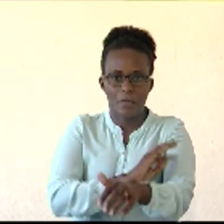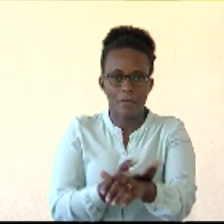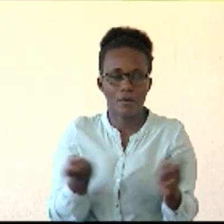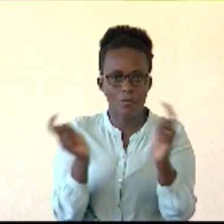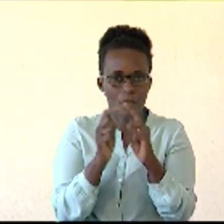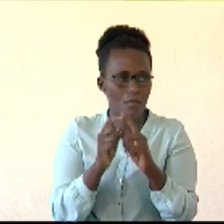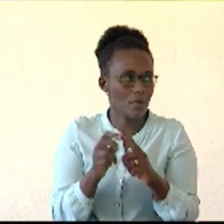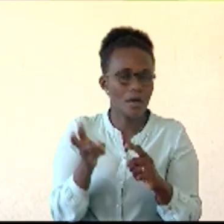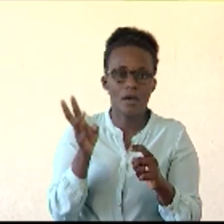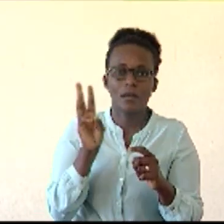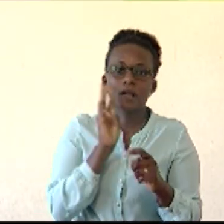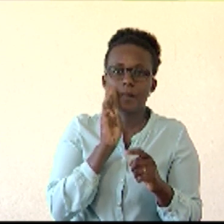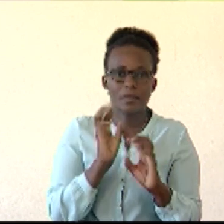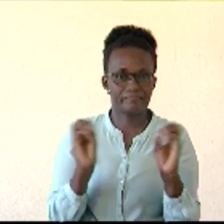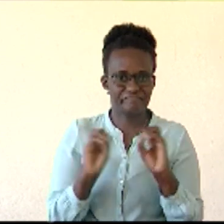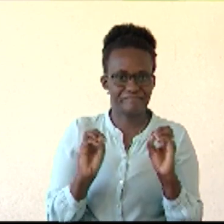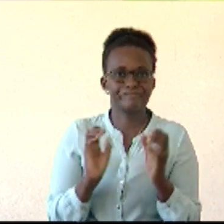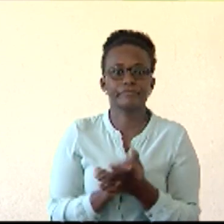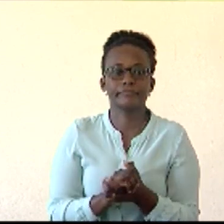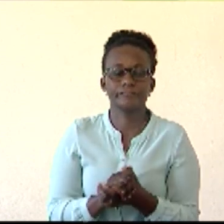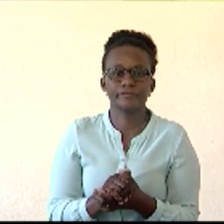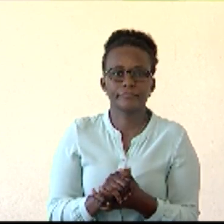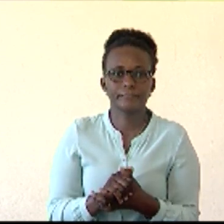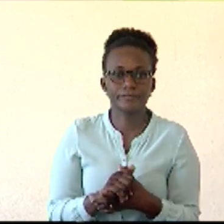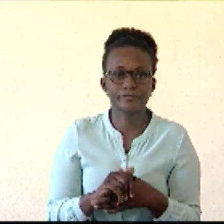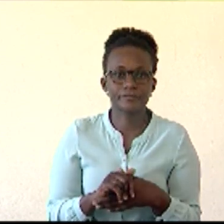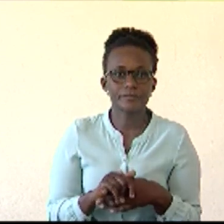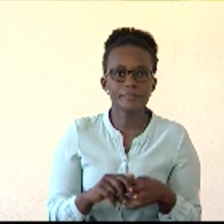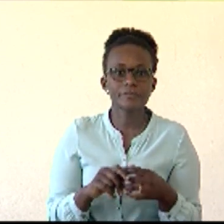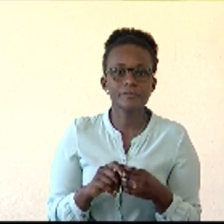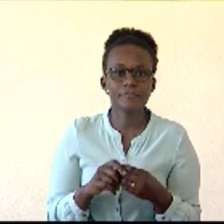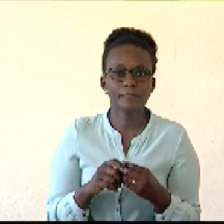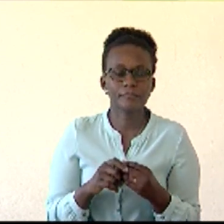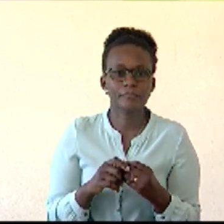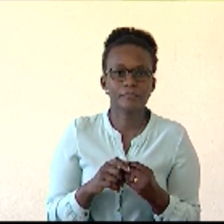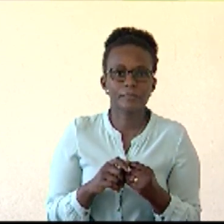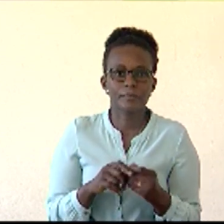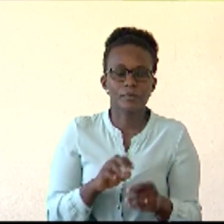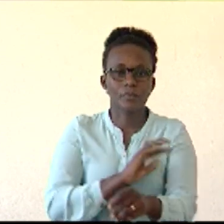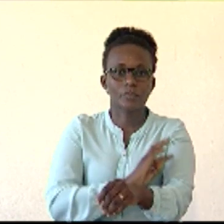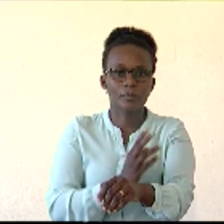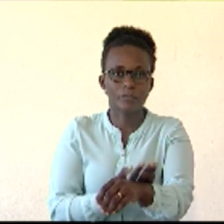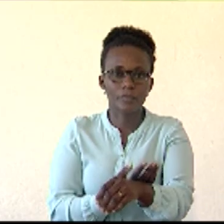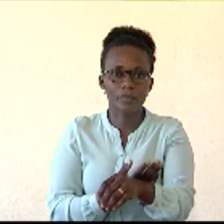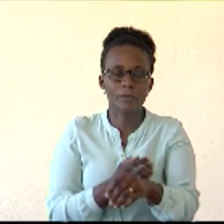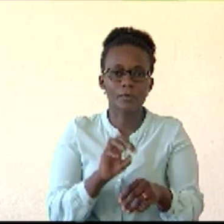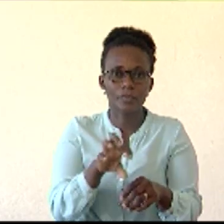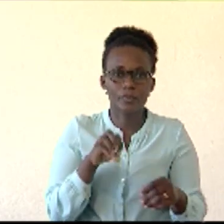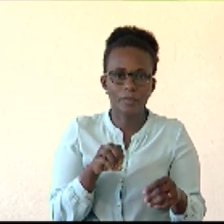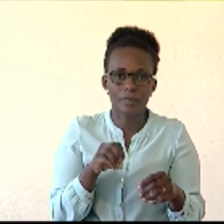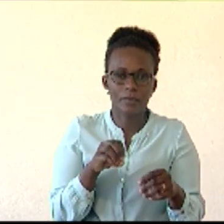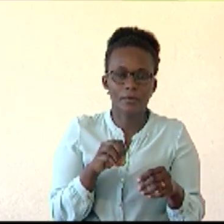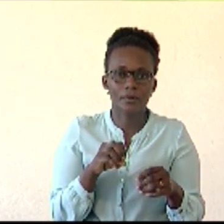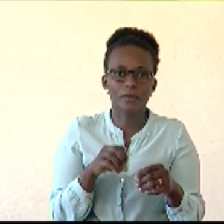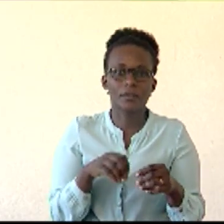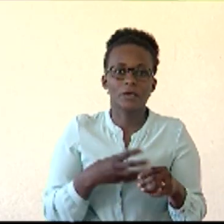coin that I had, or rather the coin of the money, and you throw it somewhere, you can even pick it when it is still